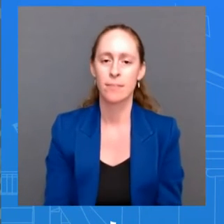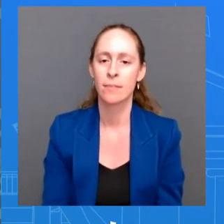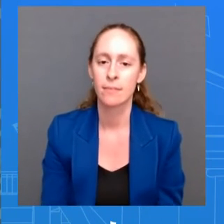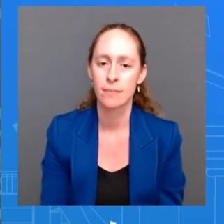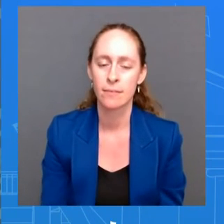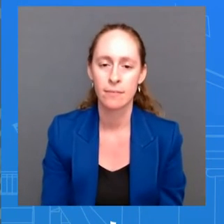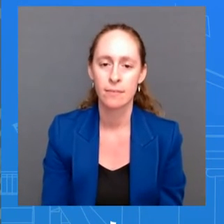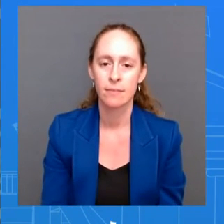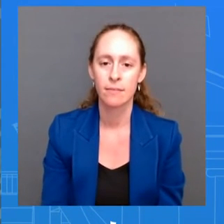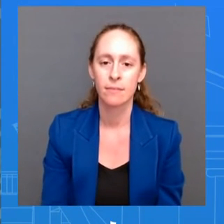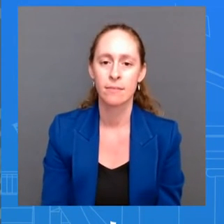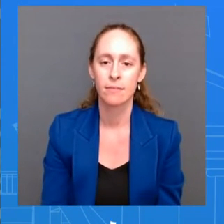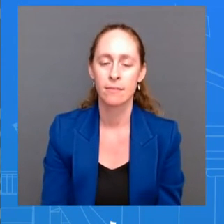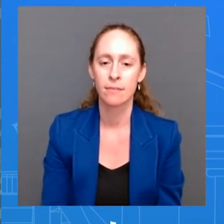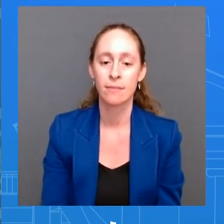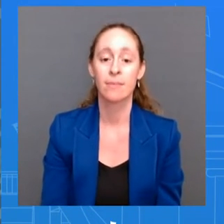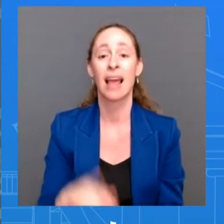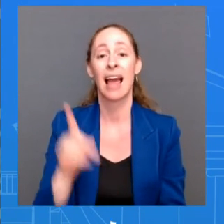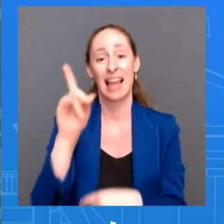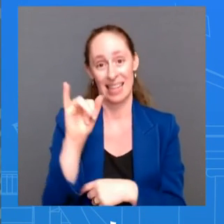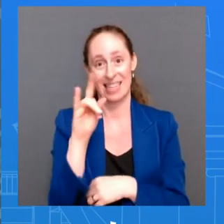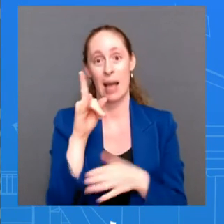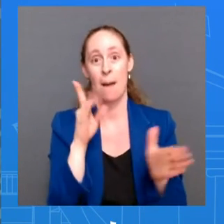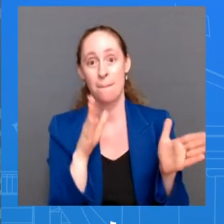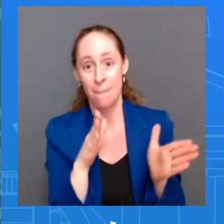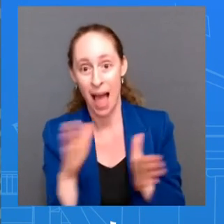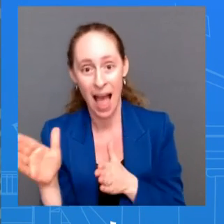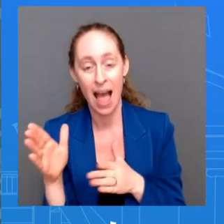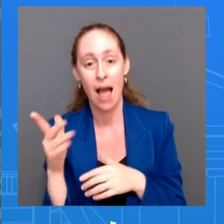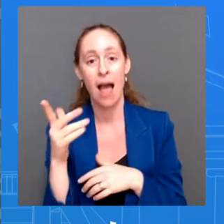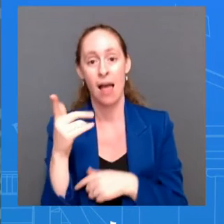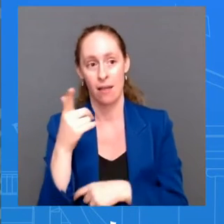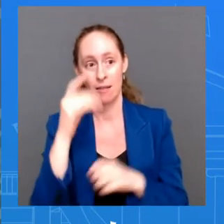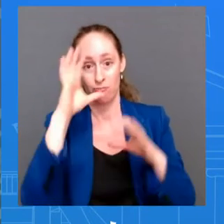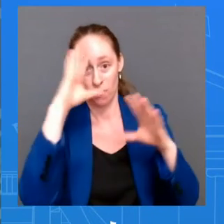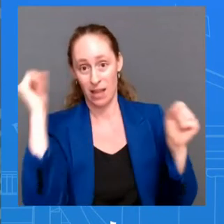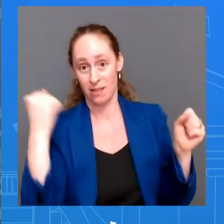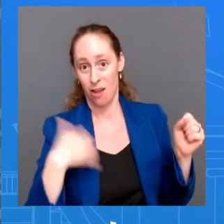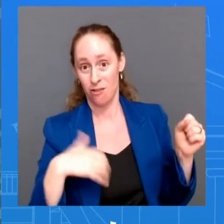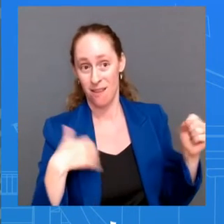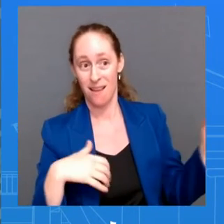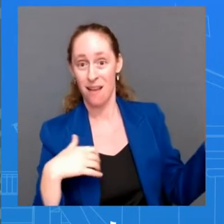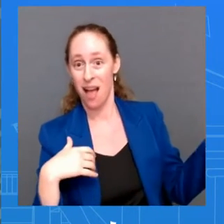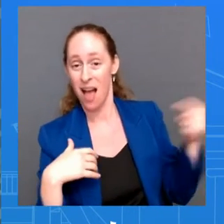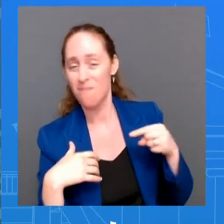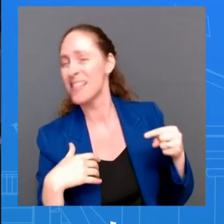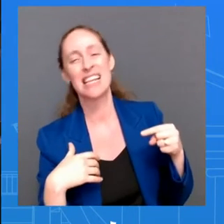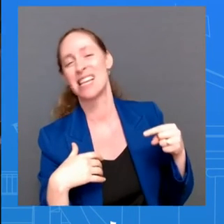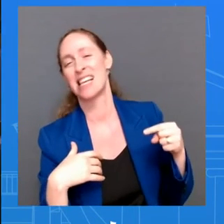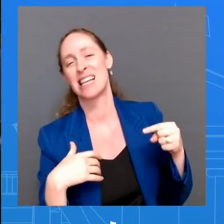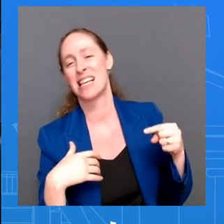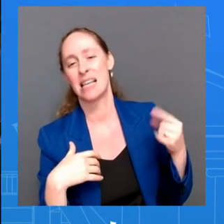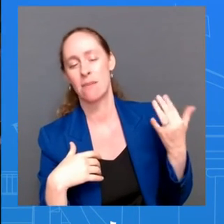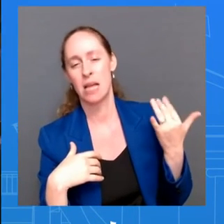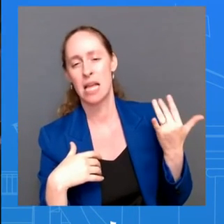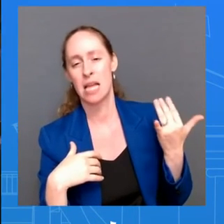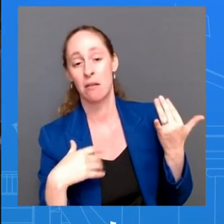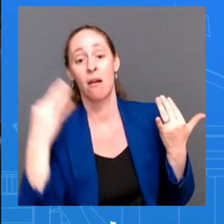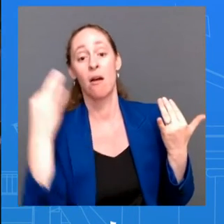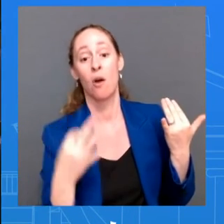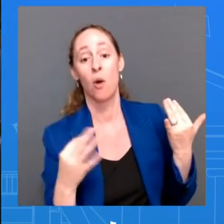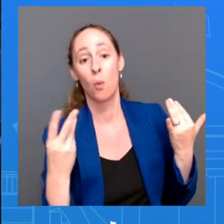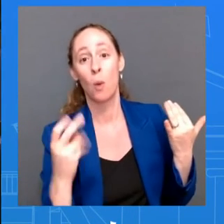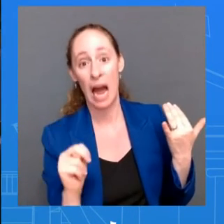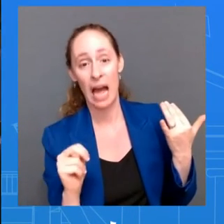been postponed until a later date. And when we have a new date to share, we will share that. There's no any idea whether that's